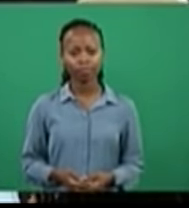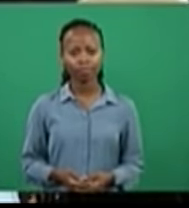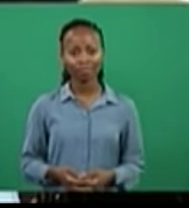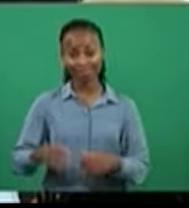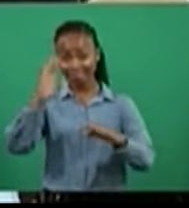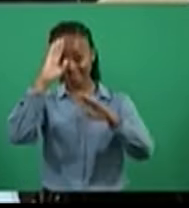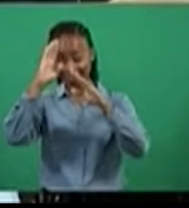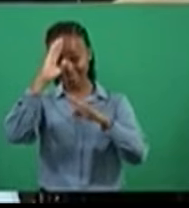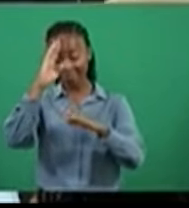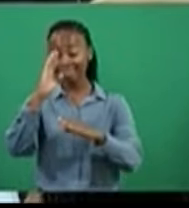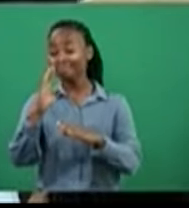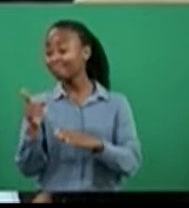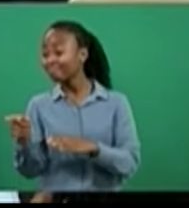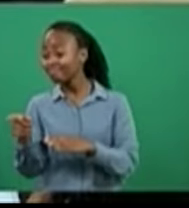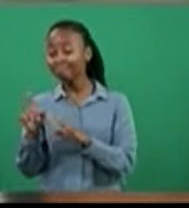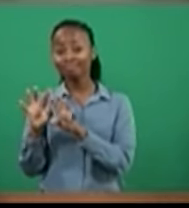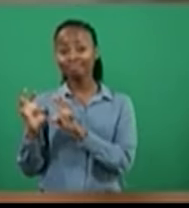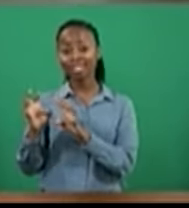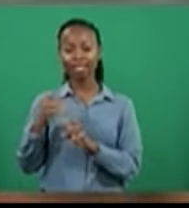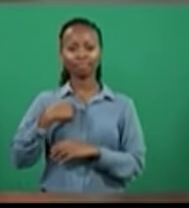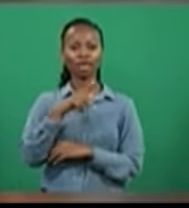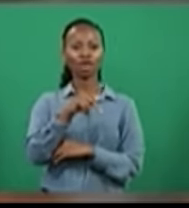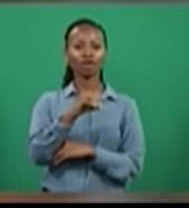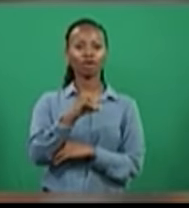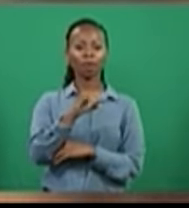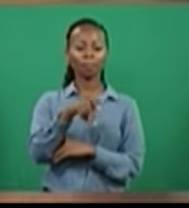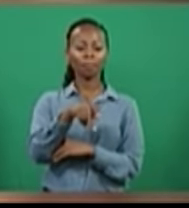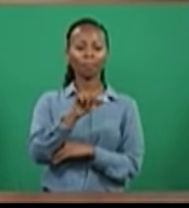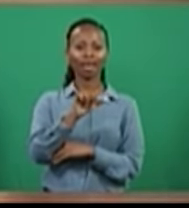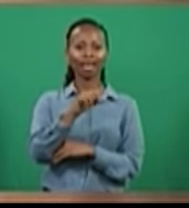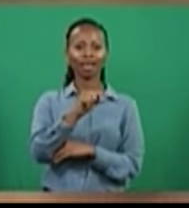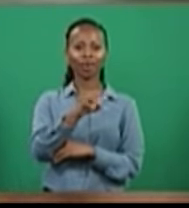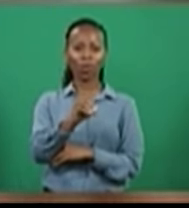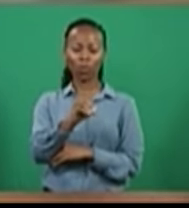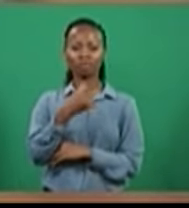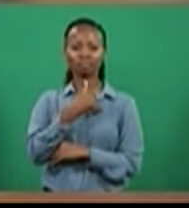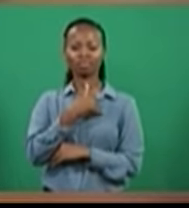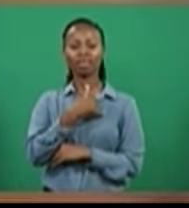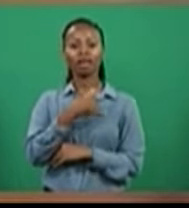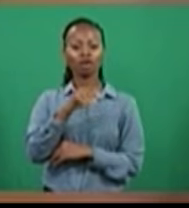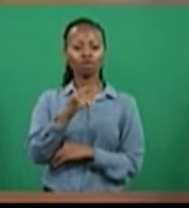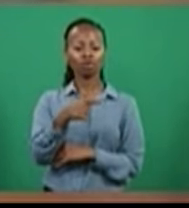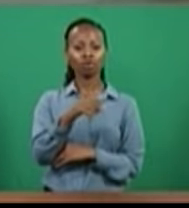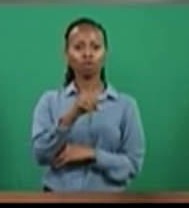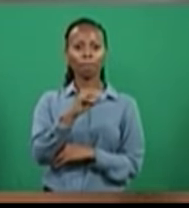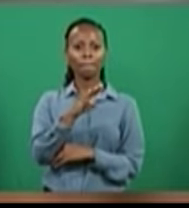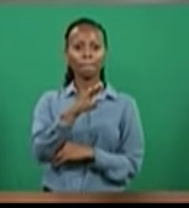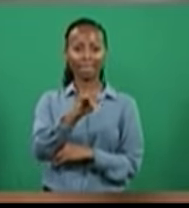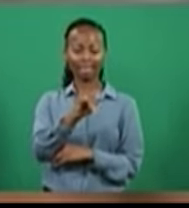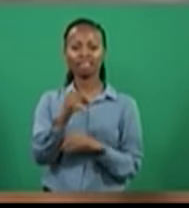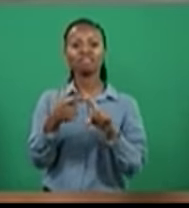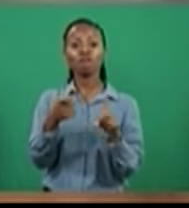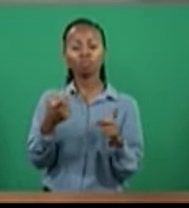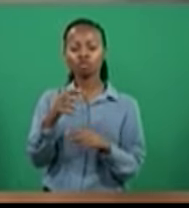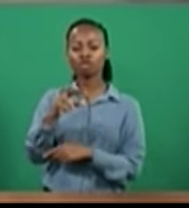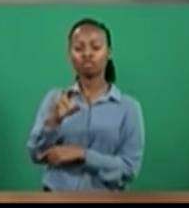Afternoon, Governor and Deputy Governors. This is Kopano Gumbi from Reuters. Two questions. I know you say it's a broad